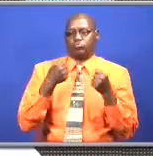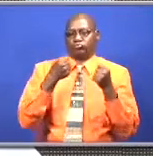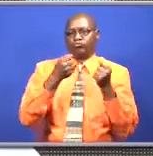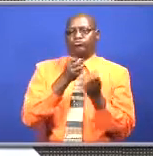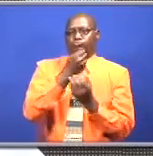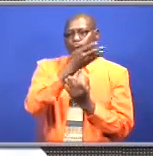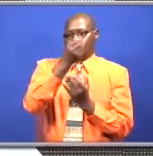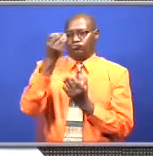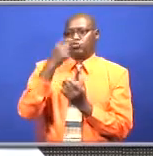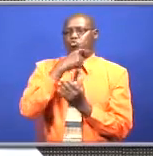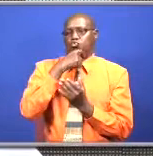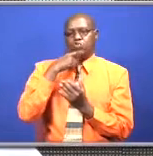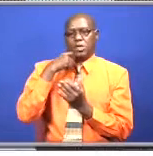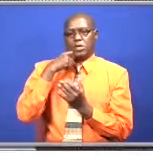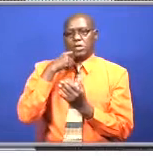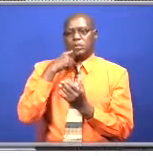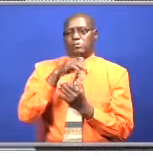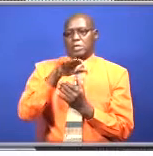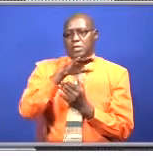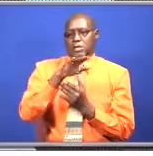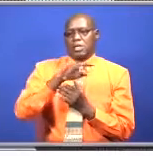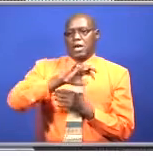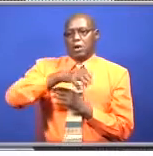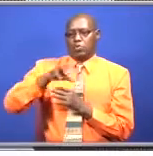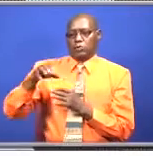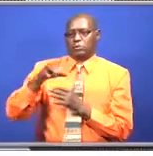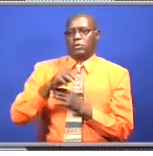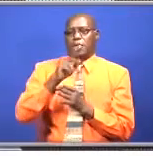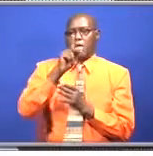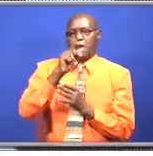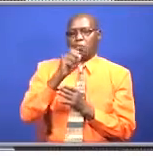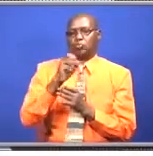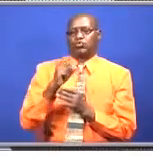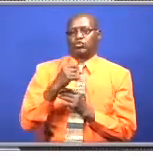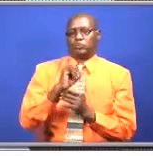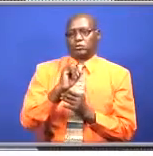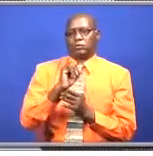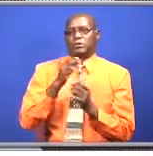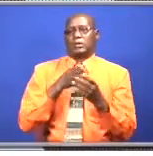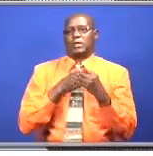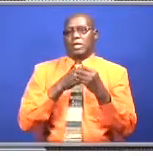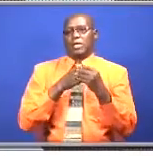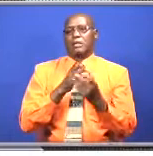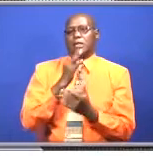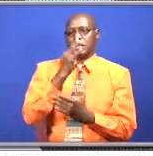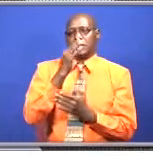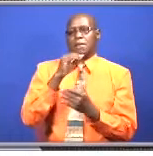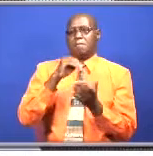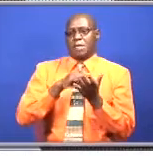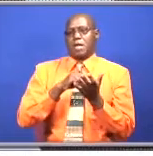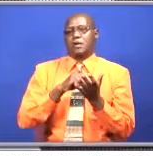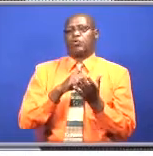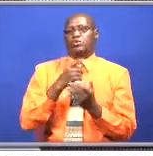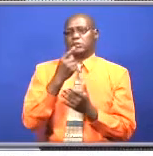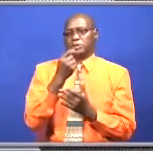health management. Kemsa Acting CEO John Kabushi led the flagging off ceremony of the 380 million shillings essential medical supplies